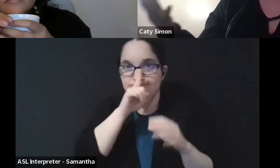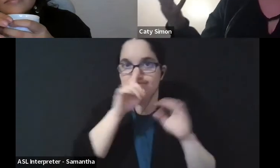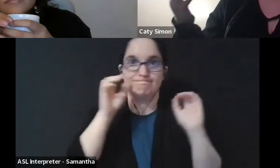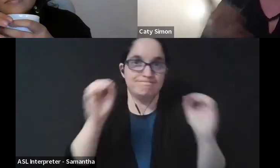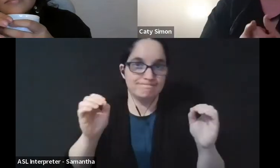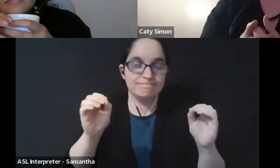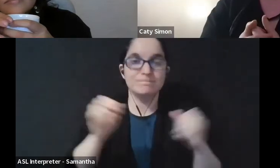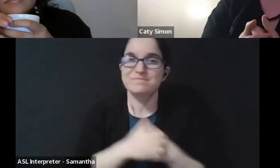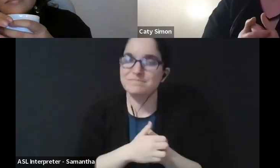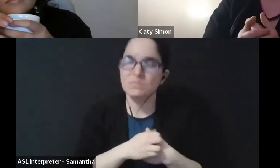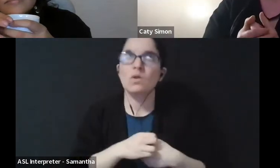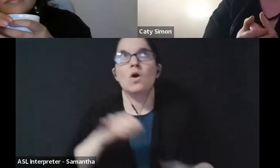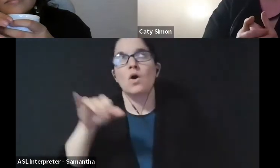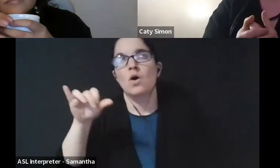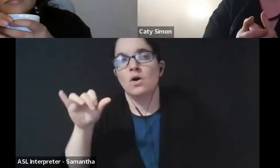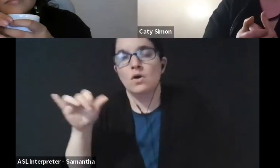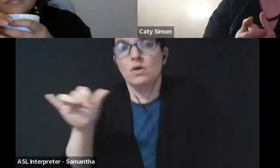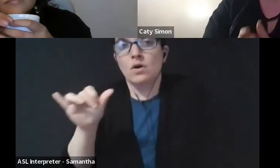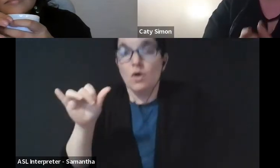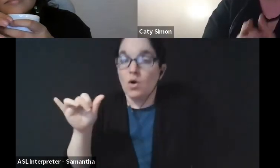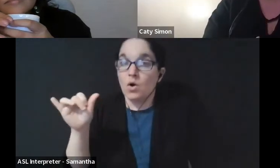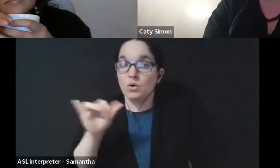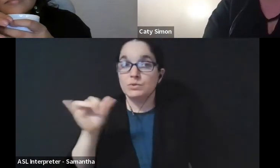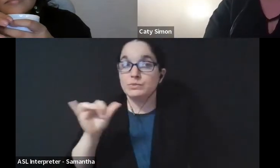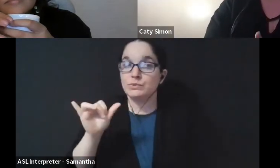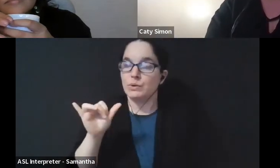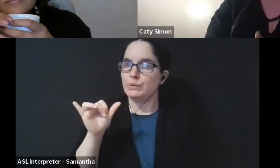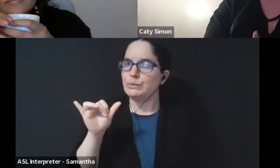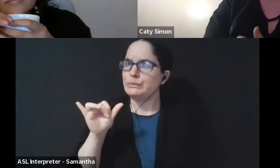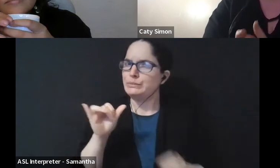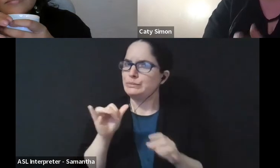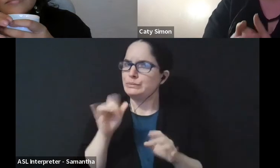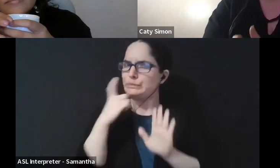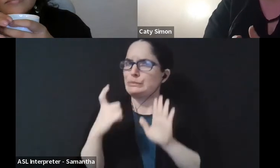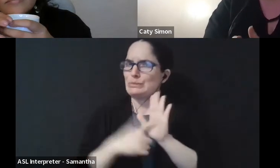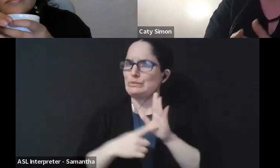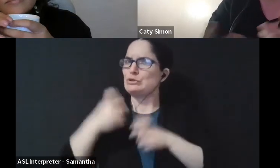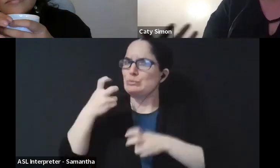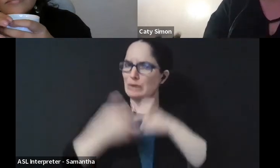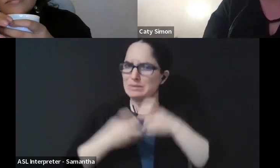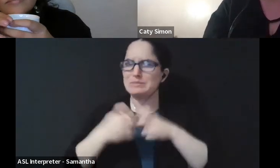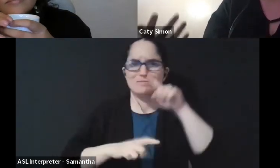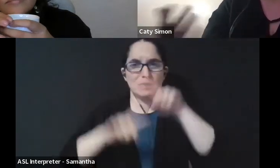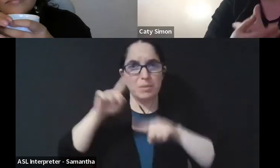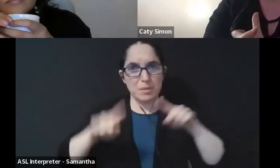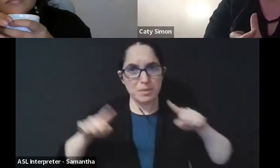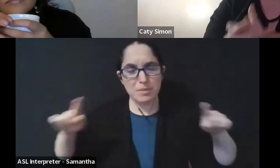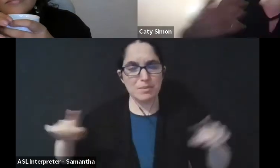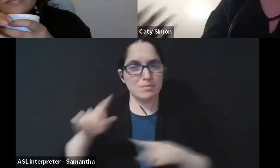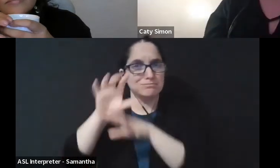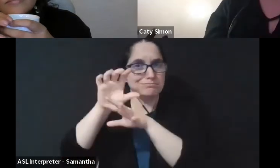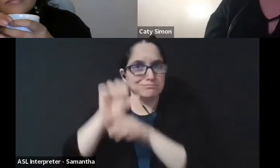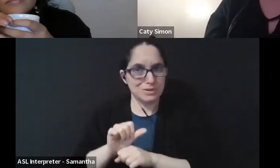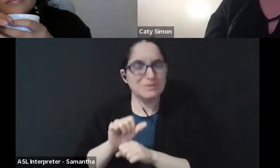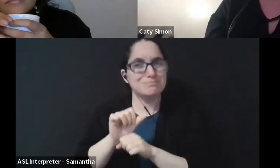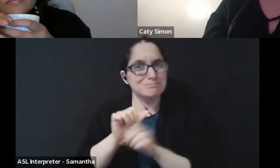And this is also partly just, you know, a problem of differing norms, as Sarah was saying earlier, but there needs to be some translation